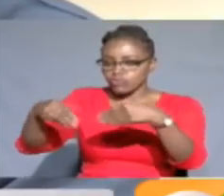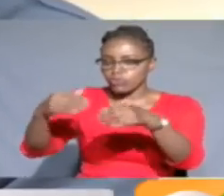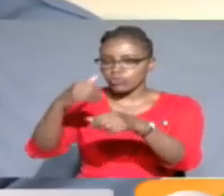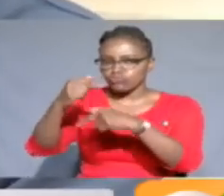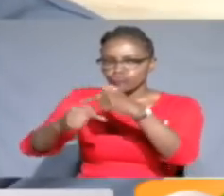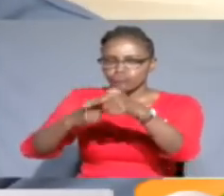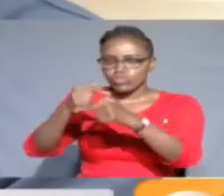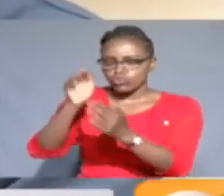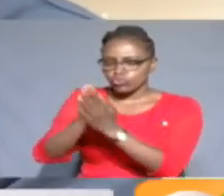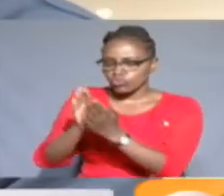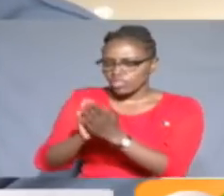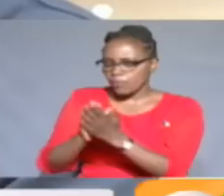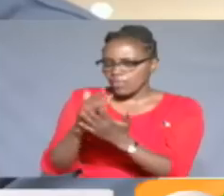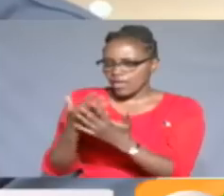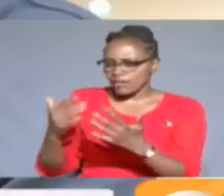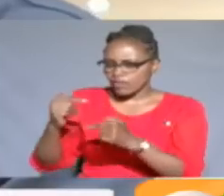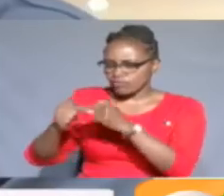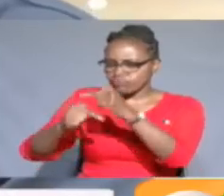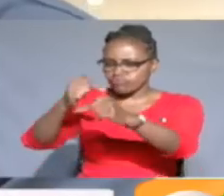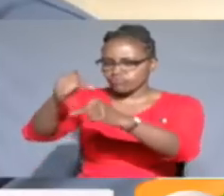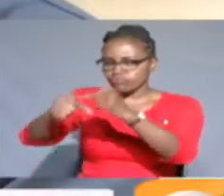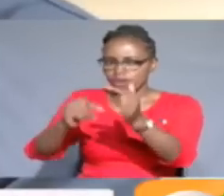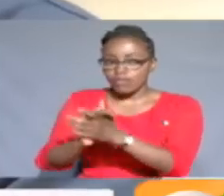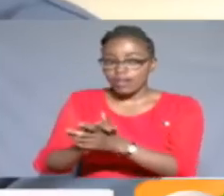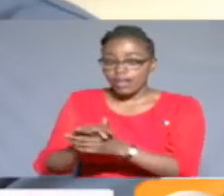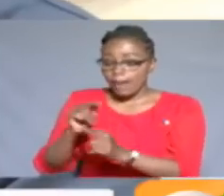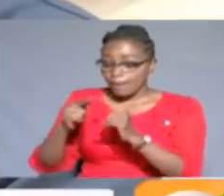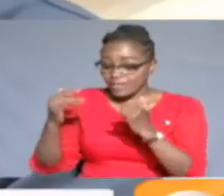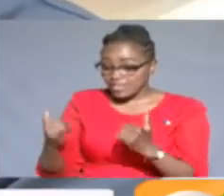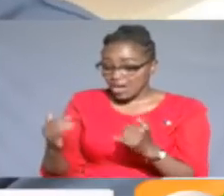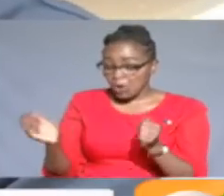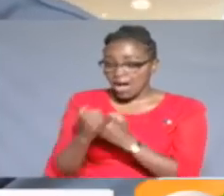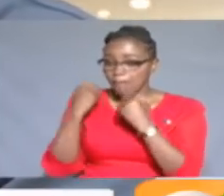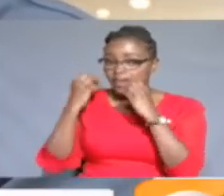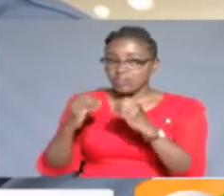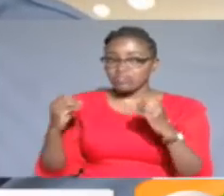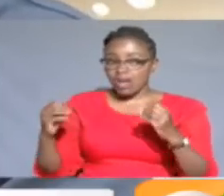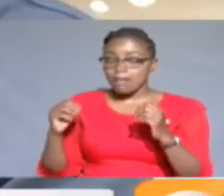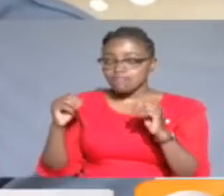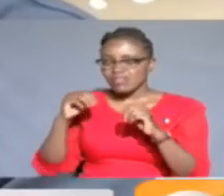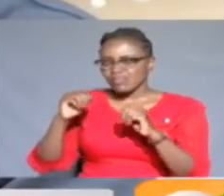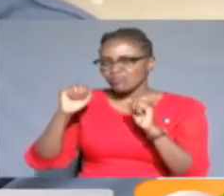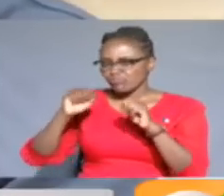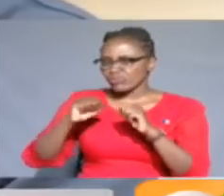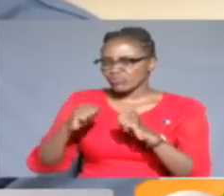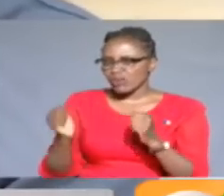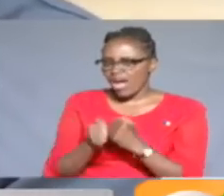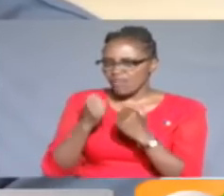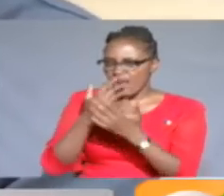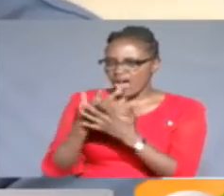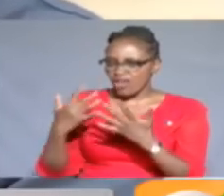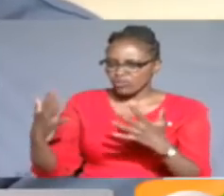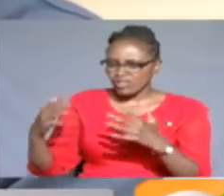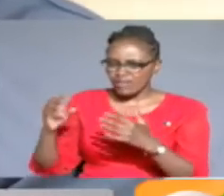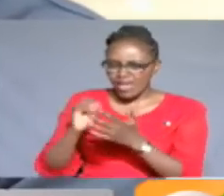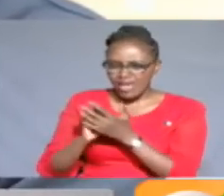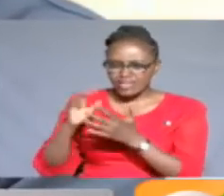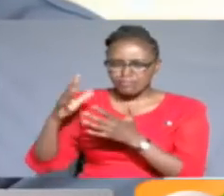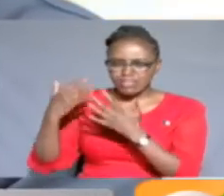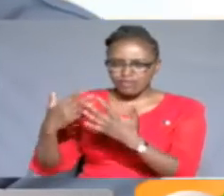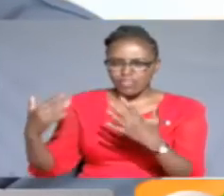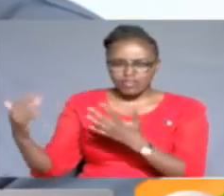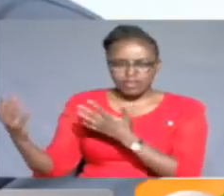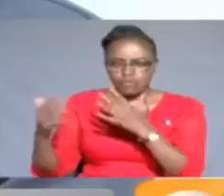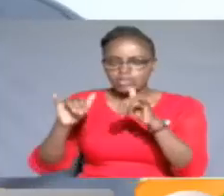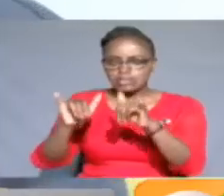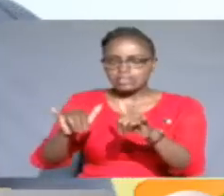keep the equipment running. As it is right now, that's not happening. So it's bound to happen that most of these equipment that were bought very expensively will be